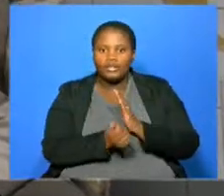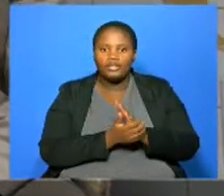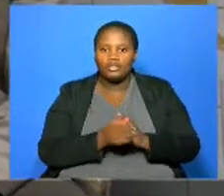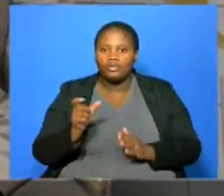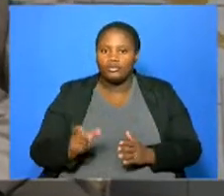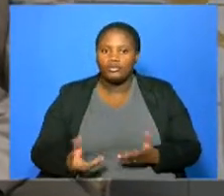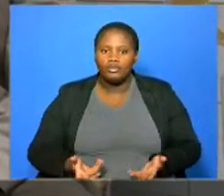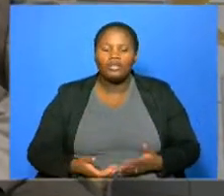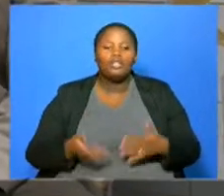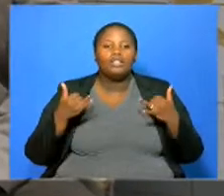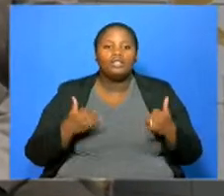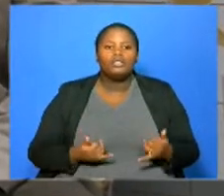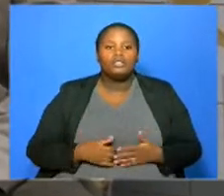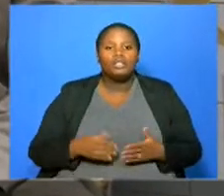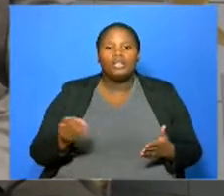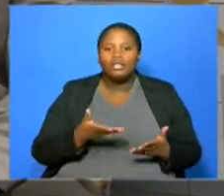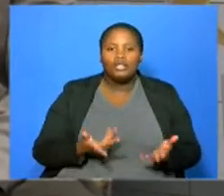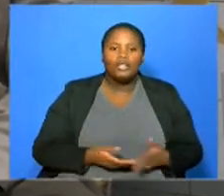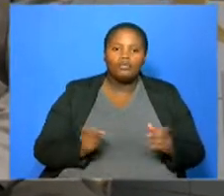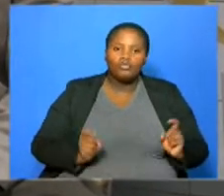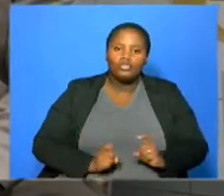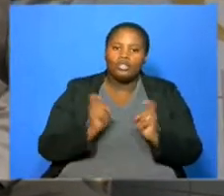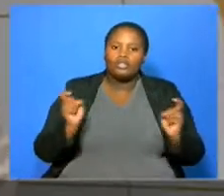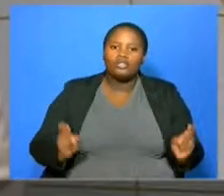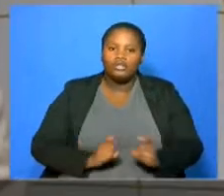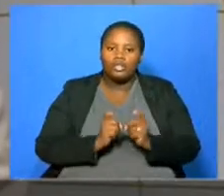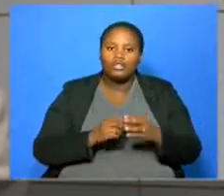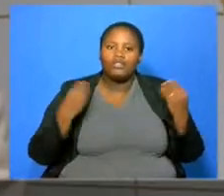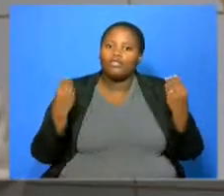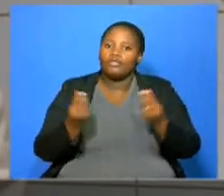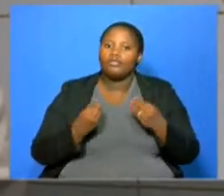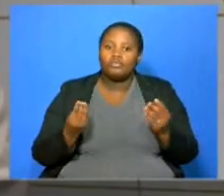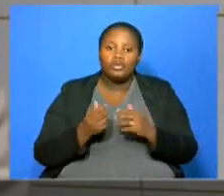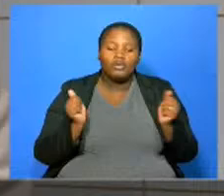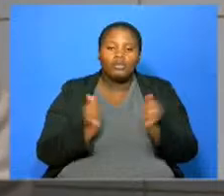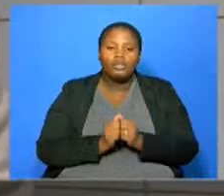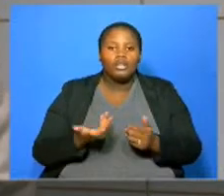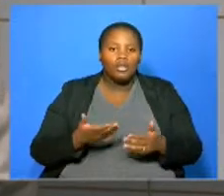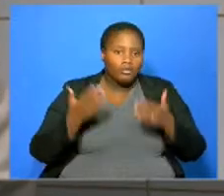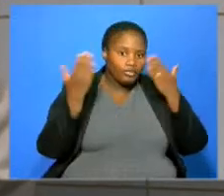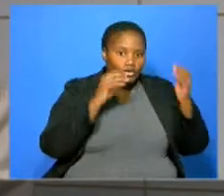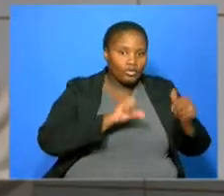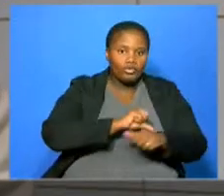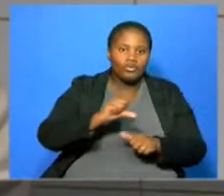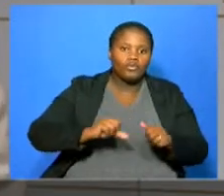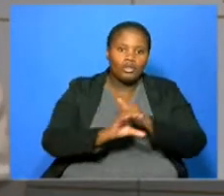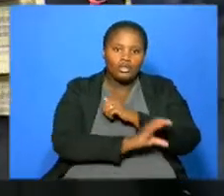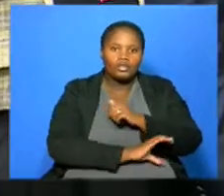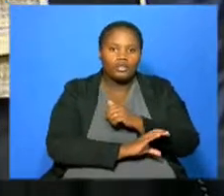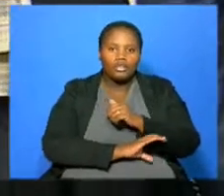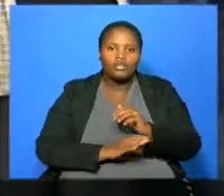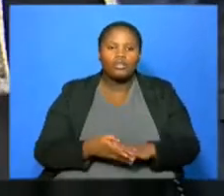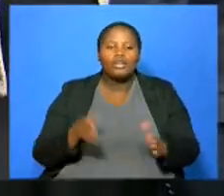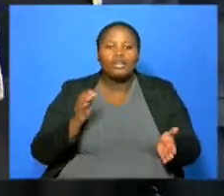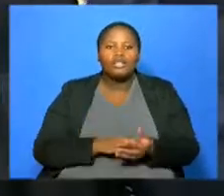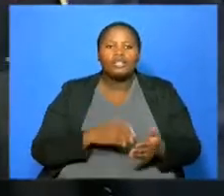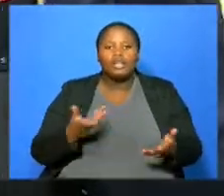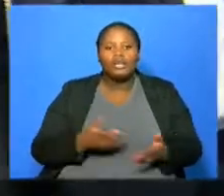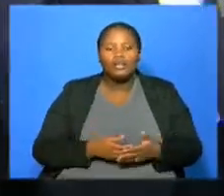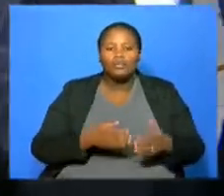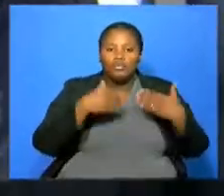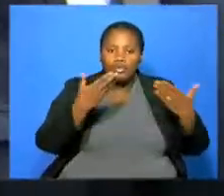The stock market simulator competition is popular among secondary schools across the country and was introduced